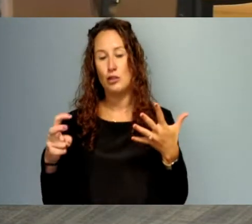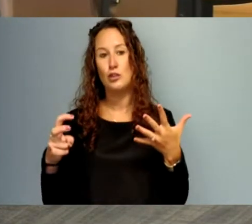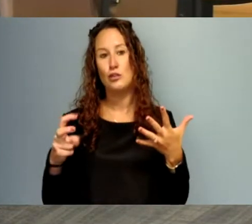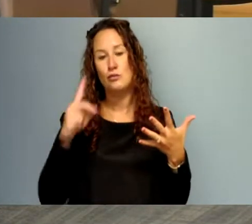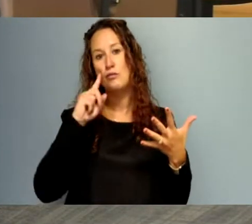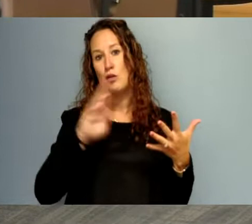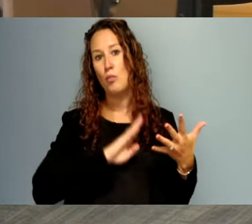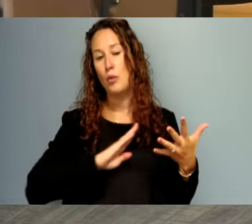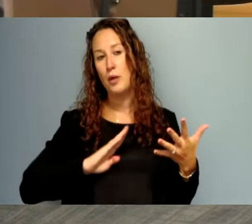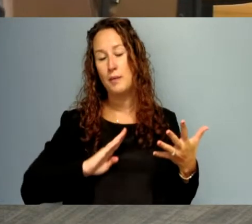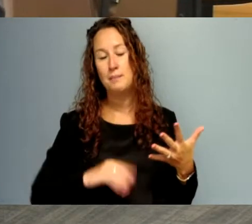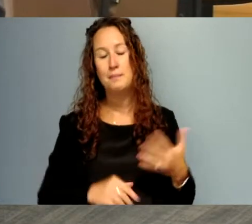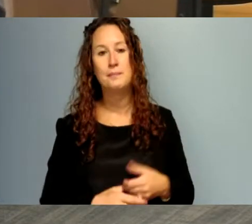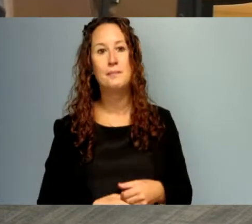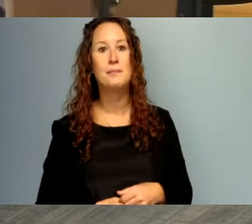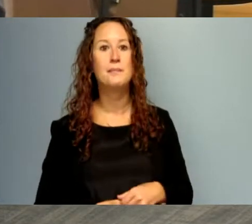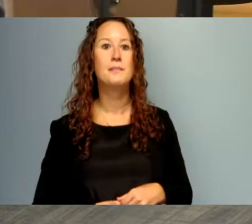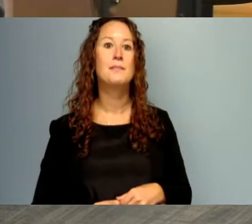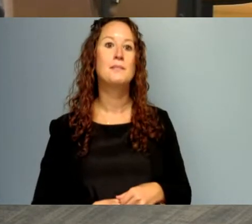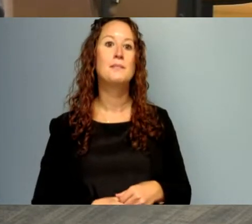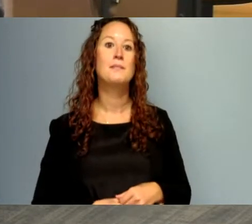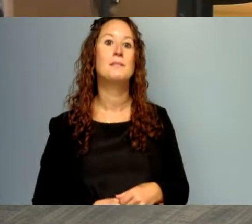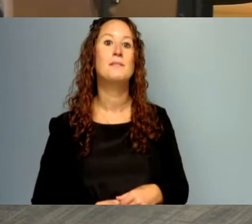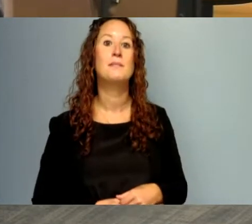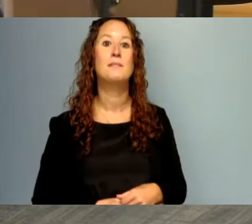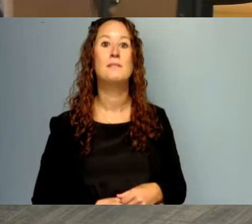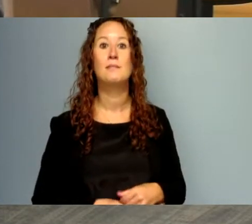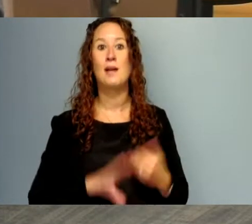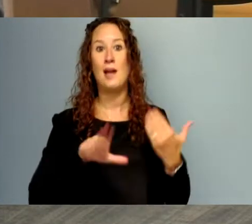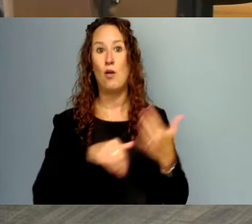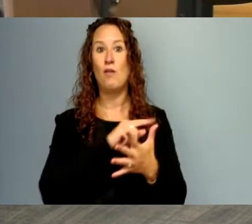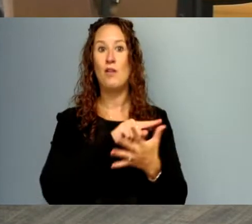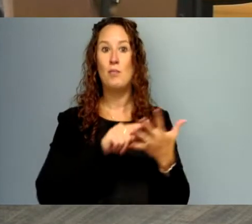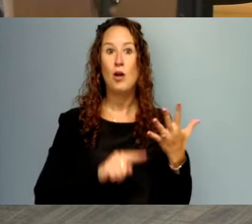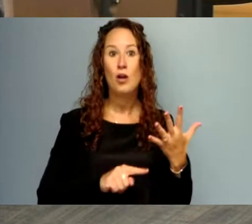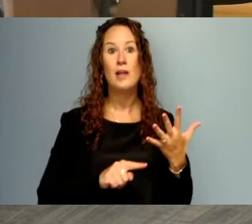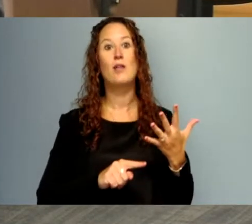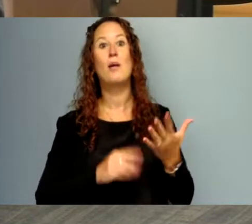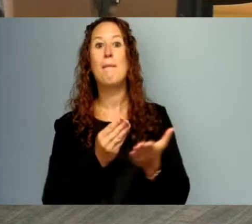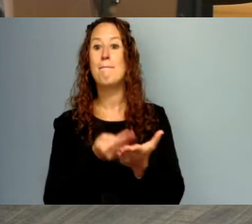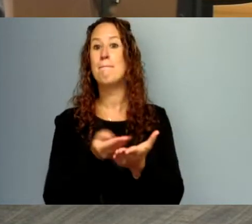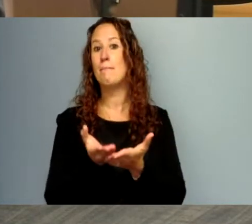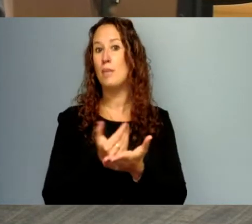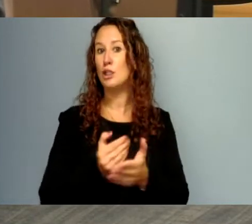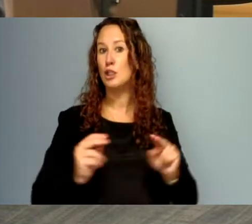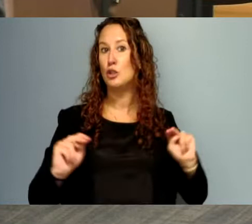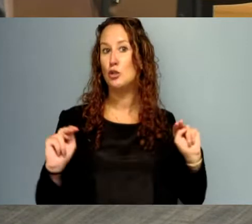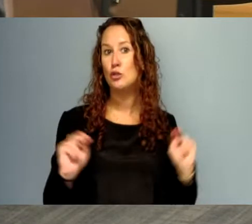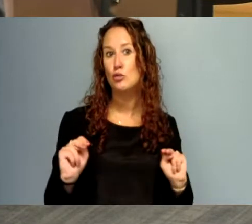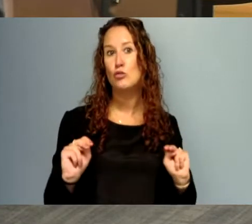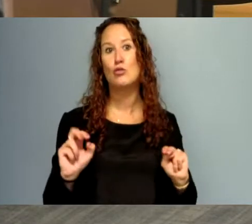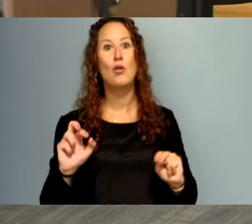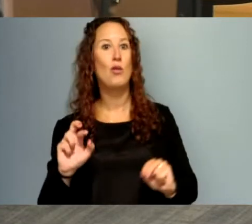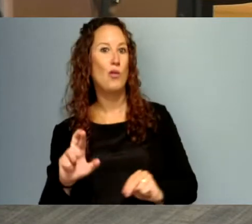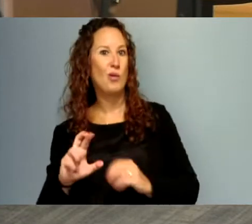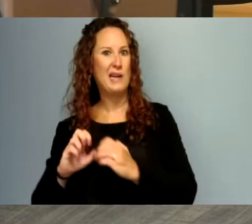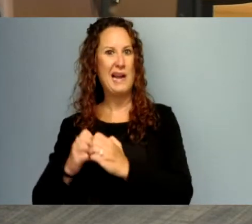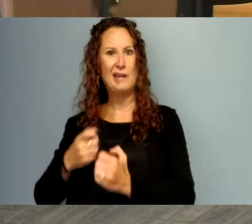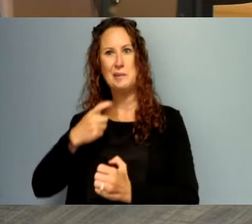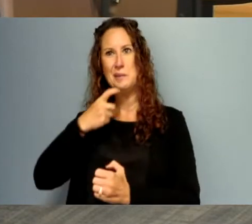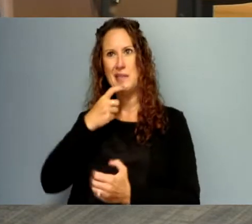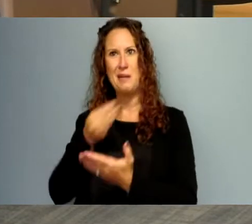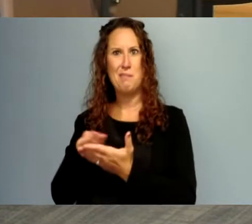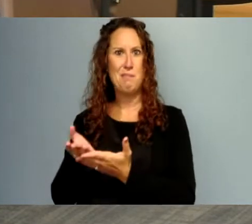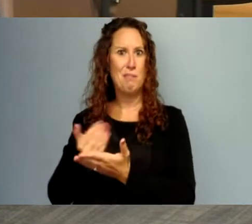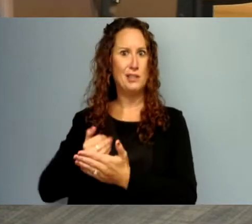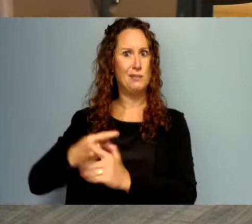board, and they are all either budget neutral or I don't know, but I'm not used to saying this, I guess budget positive in